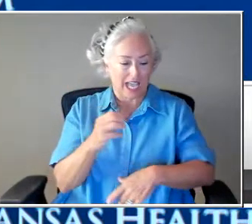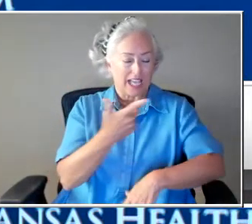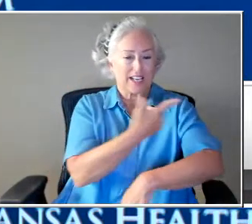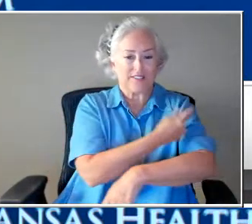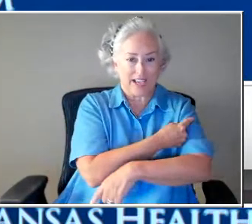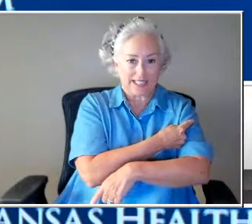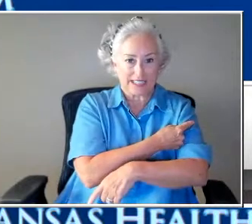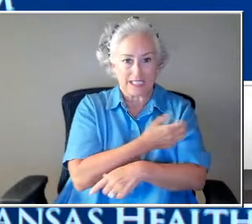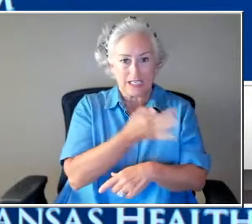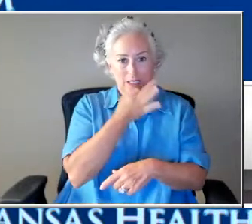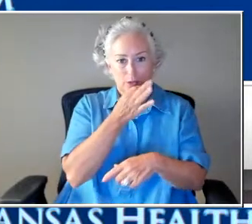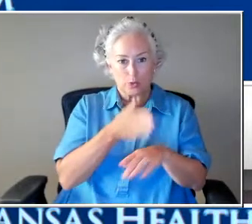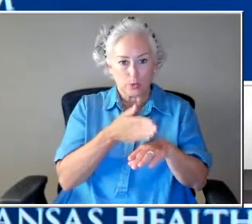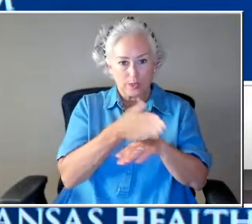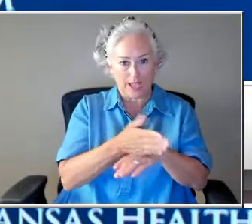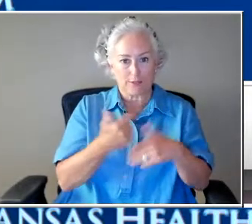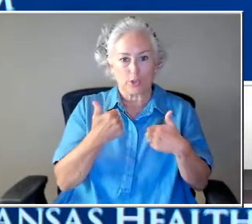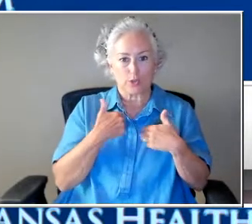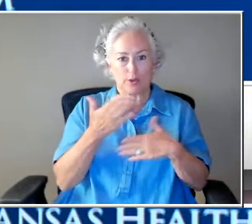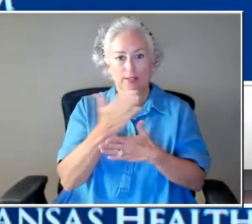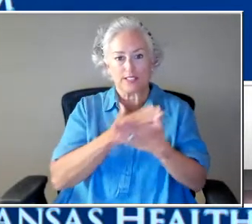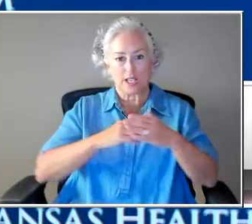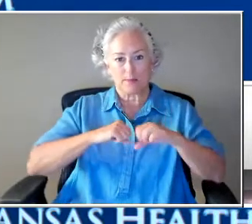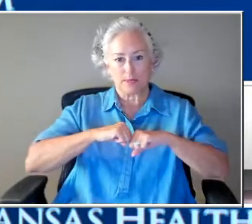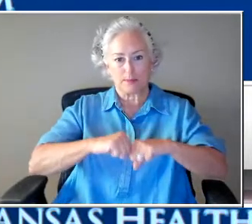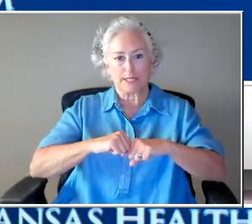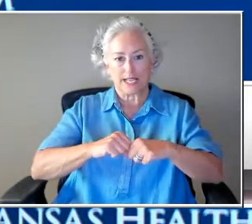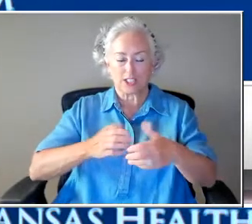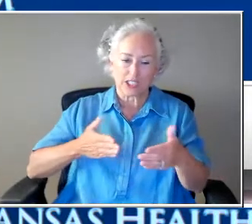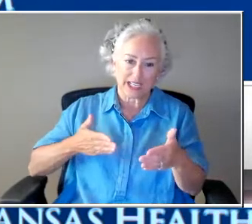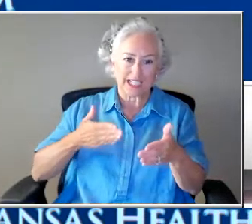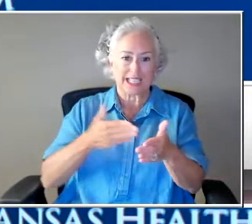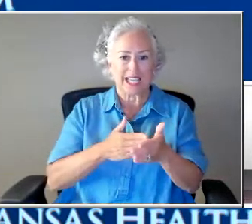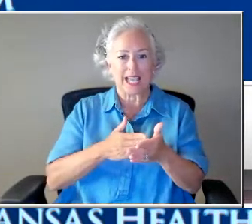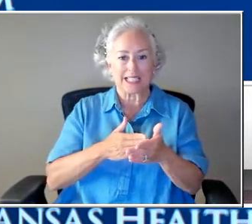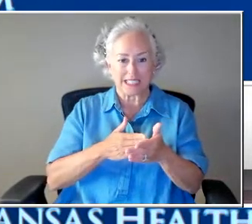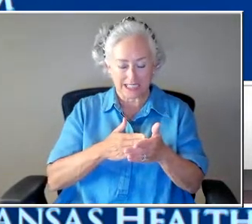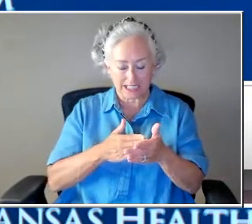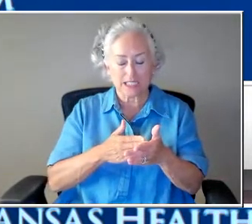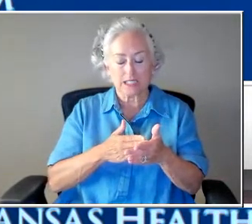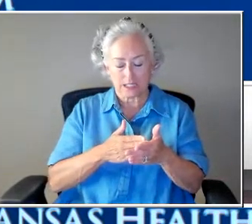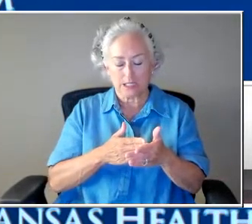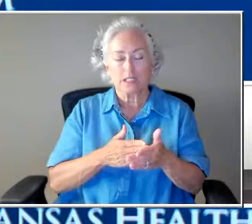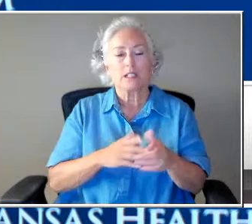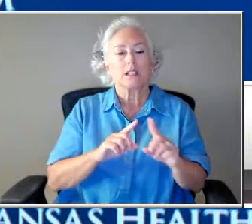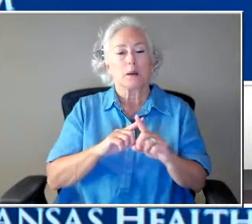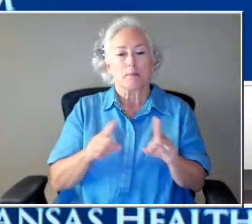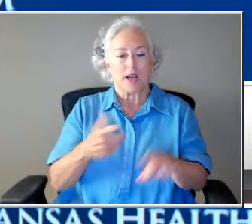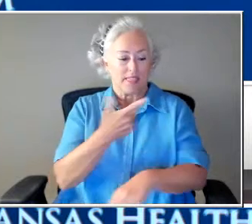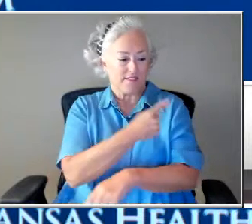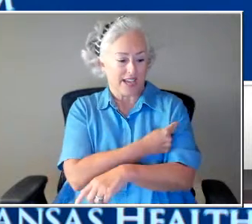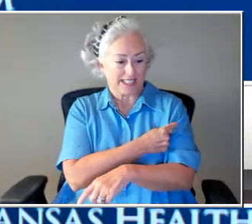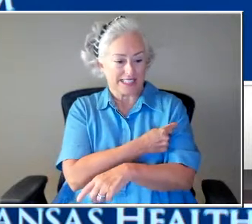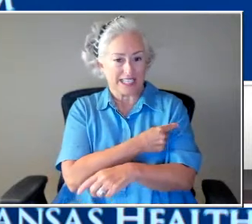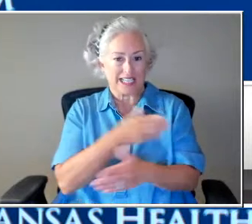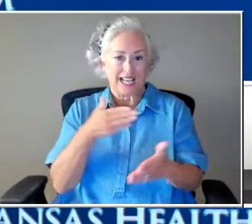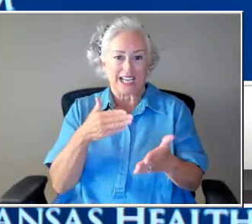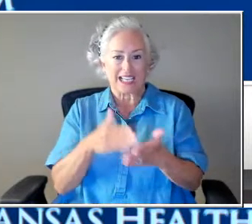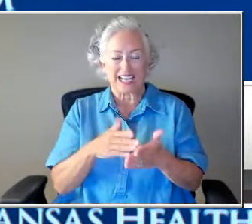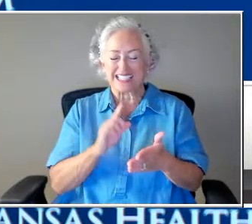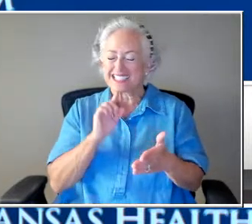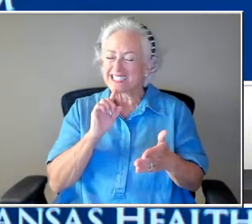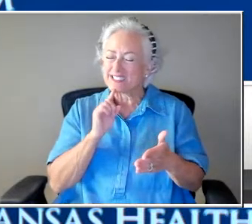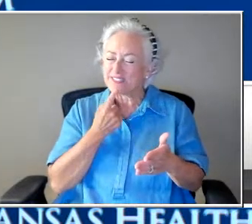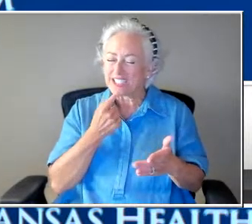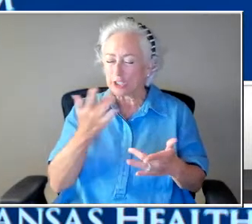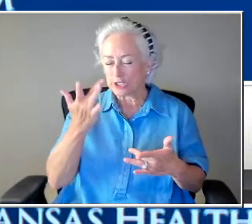you do have some protection against infection. But remember, the vaccines are really there to help protect you against severe disease and hospitalization. So we do